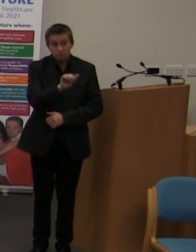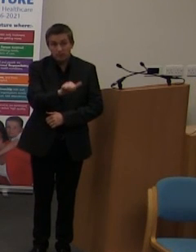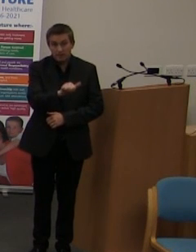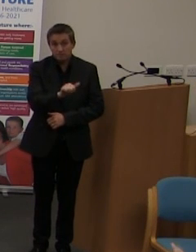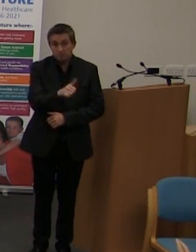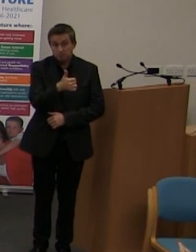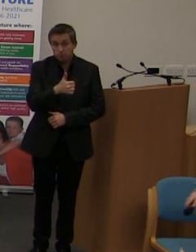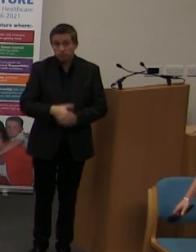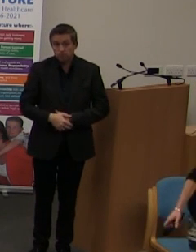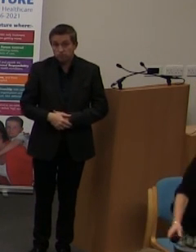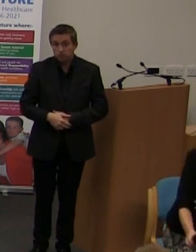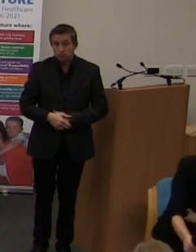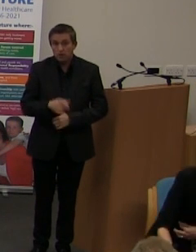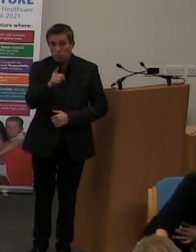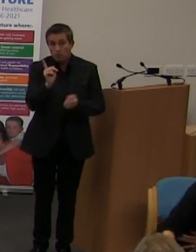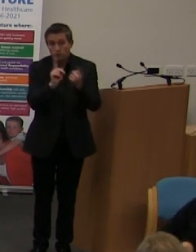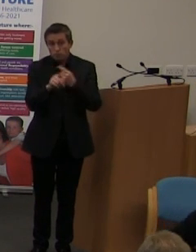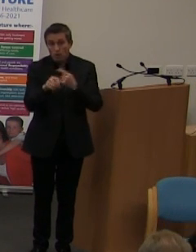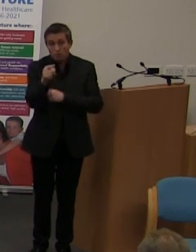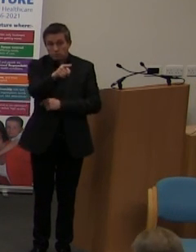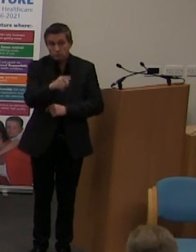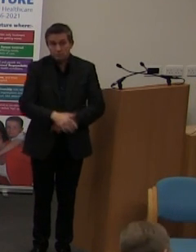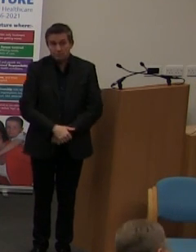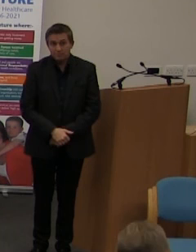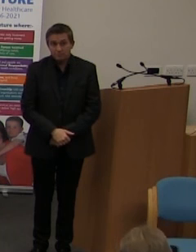Stuart, and then Tracy. Thank you.